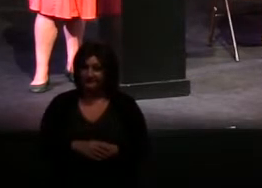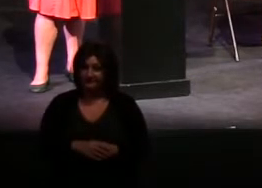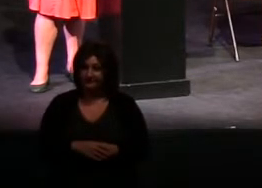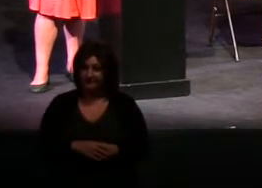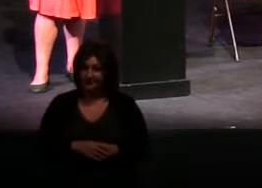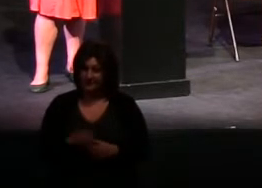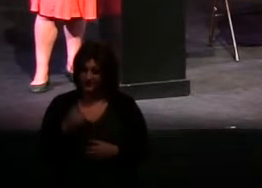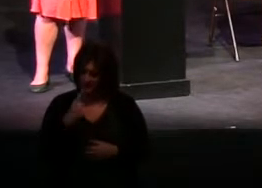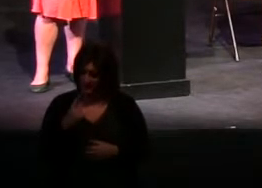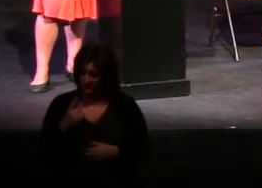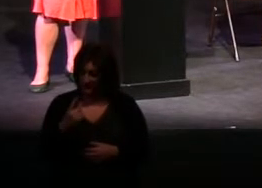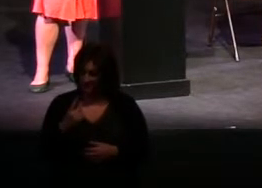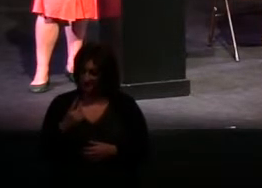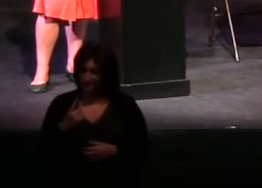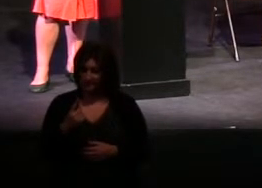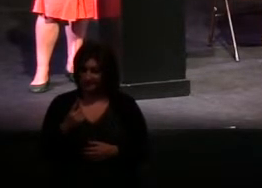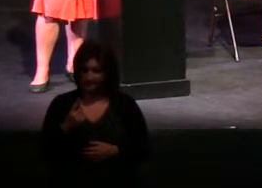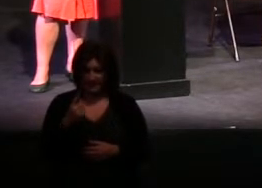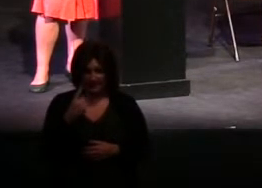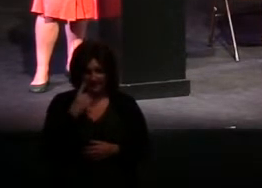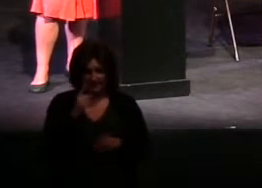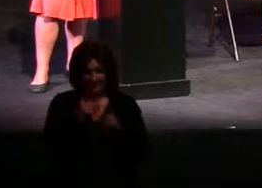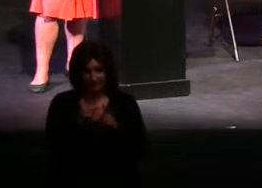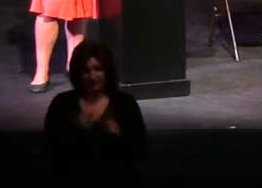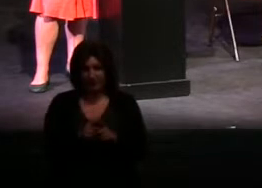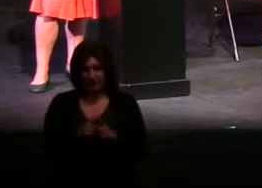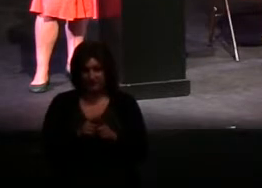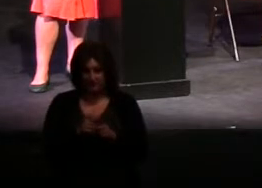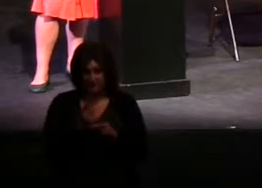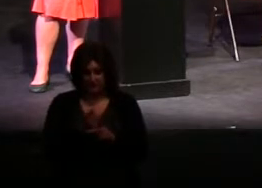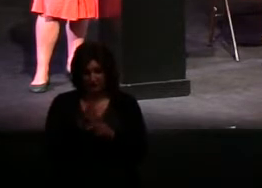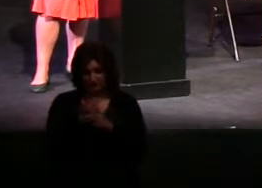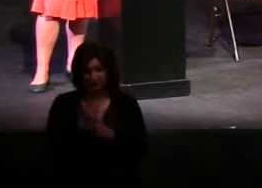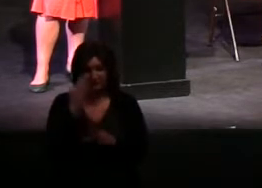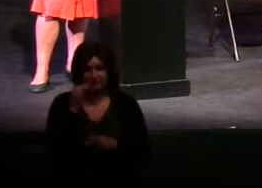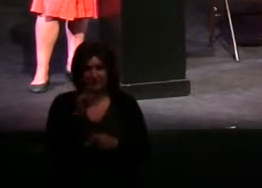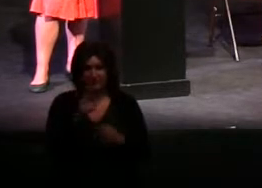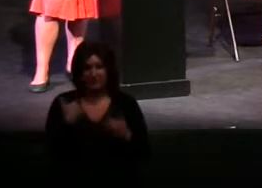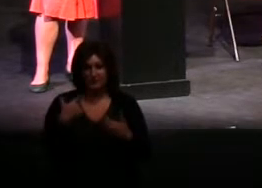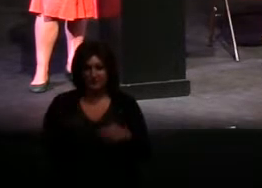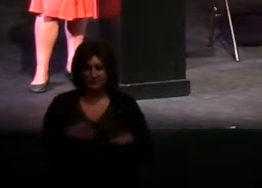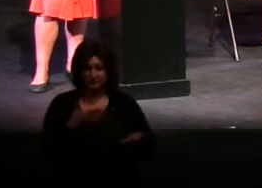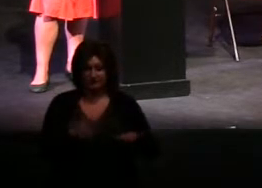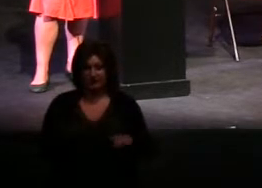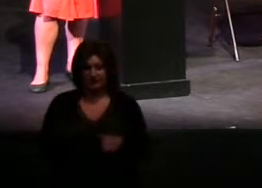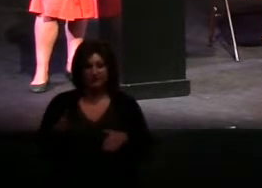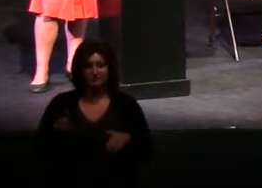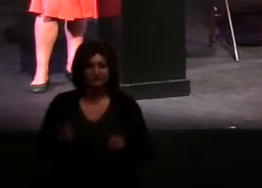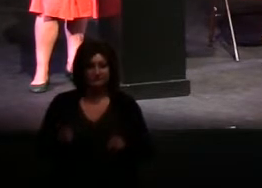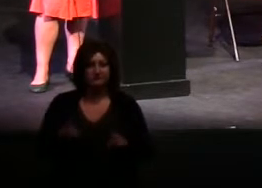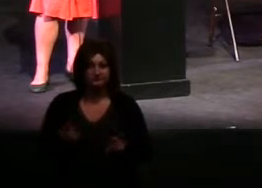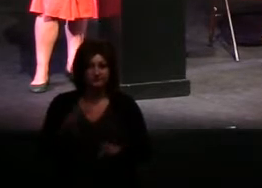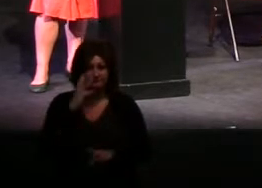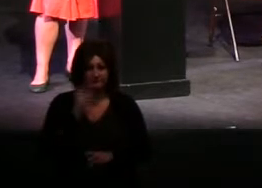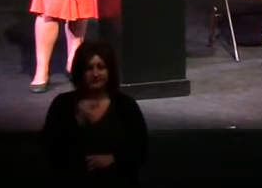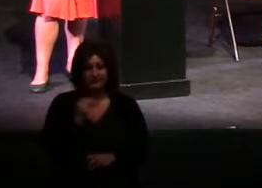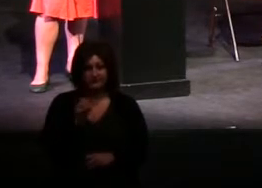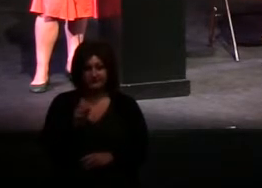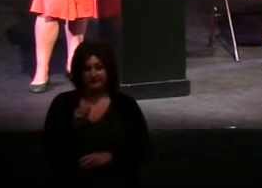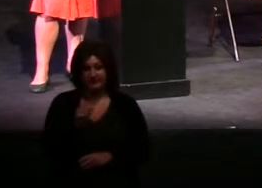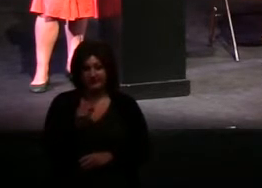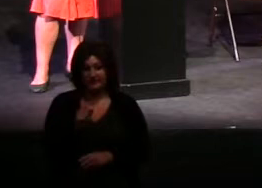She said, I think you also care because you have walked in her paths,